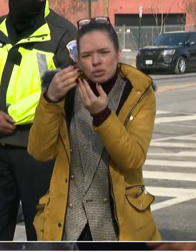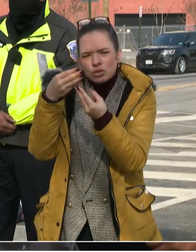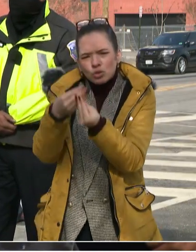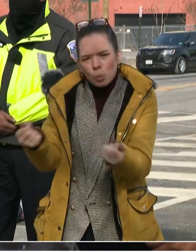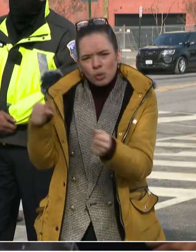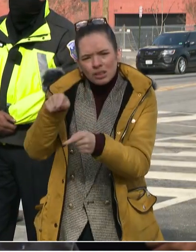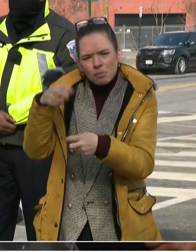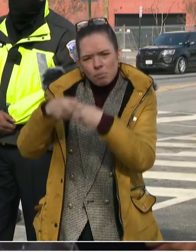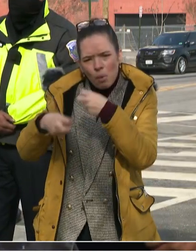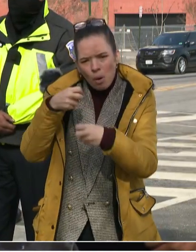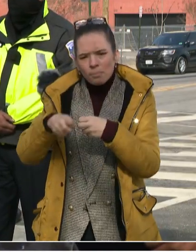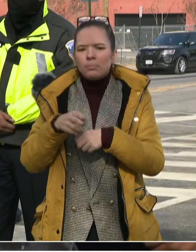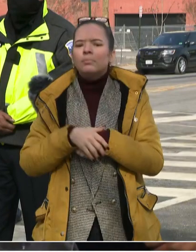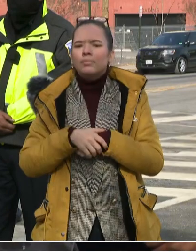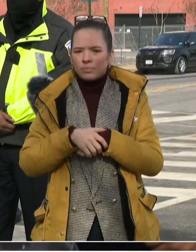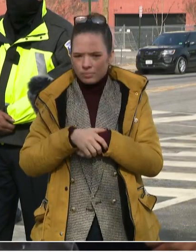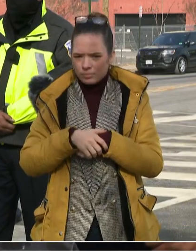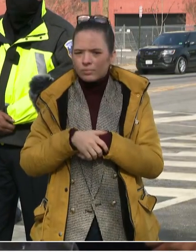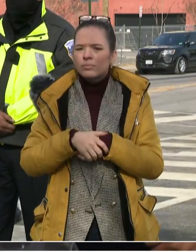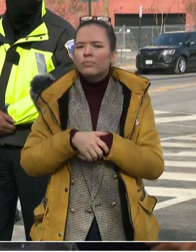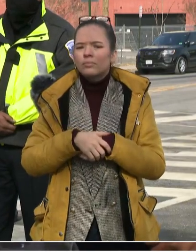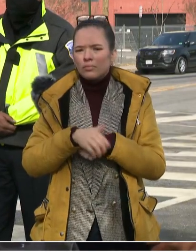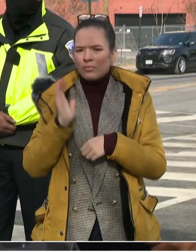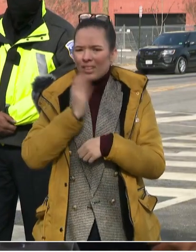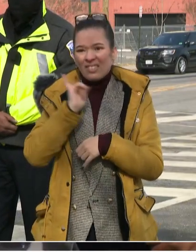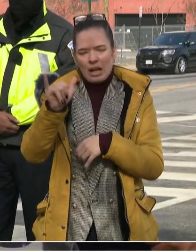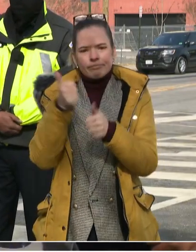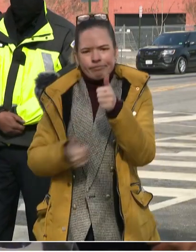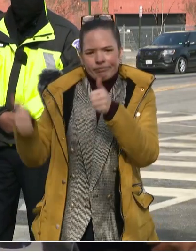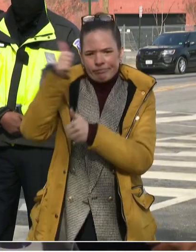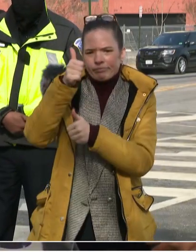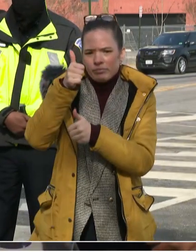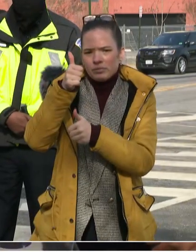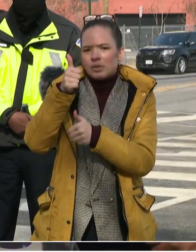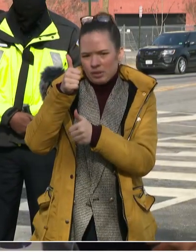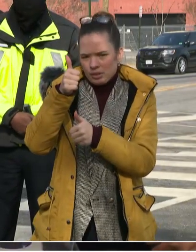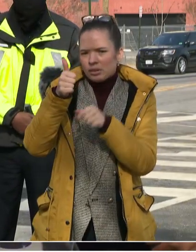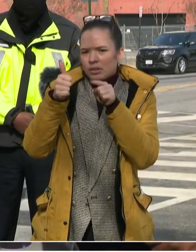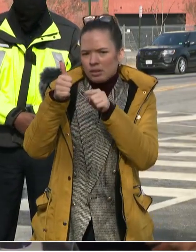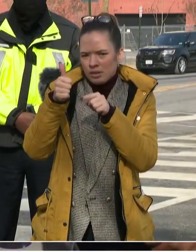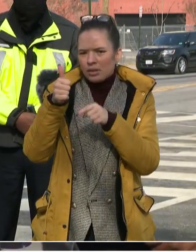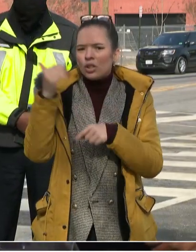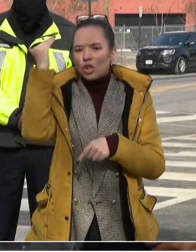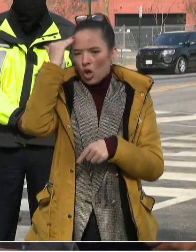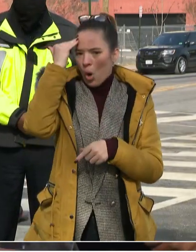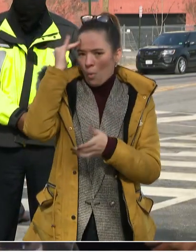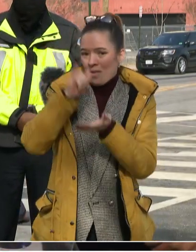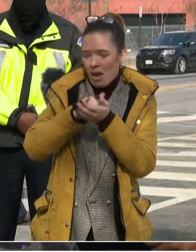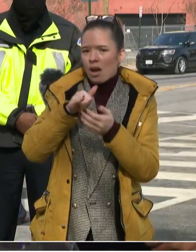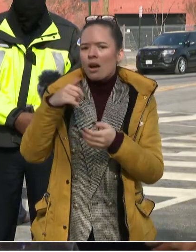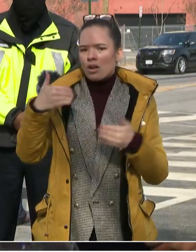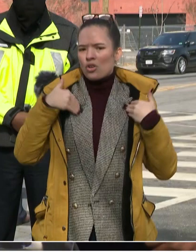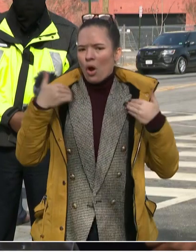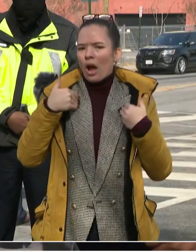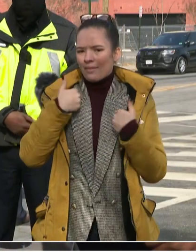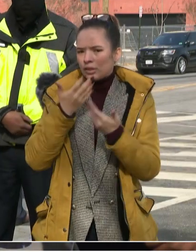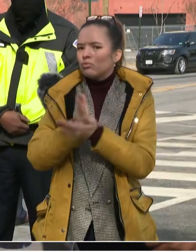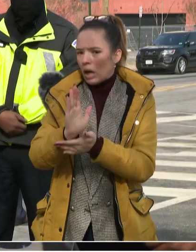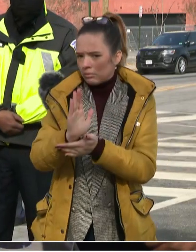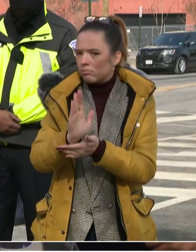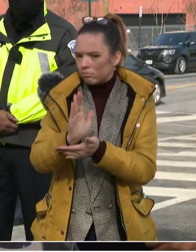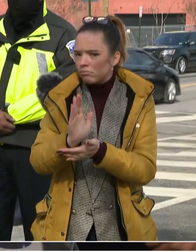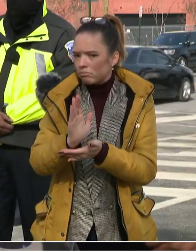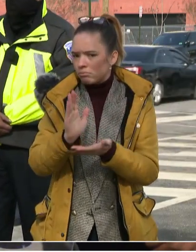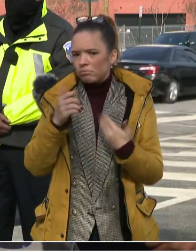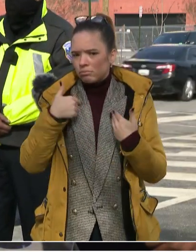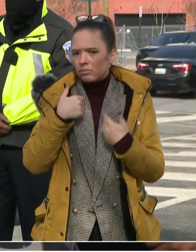Adams, who is our chief judge, and thank the system for working with us. What we understand is that our children have rights, and we want to keep them